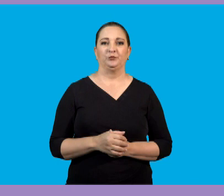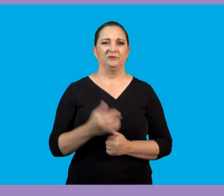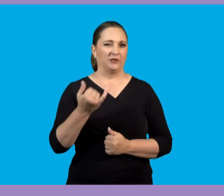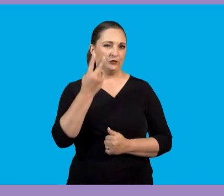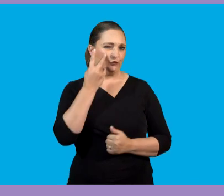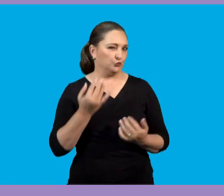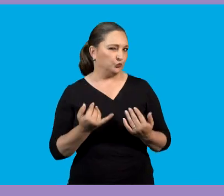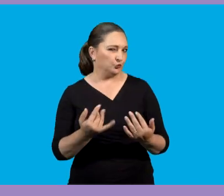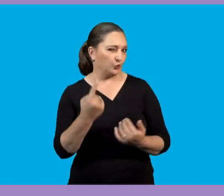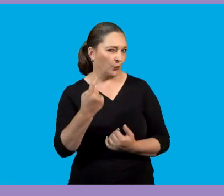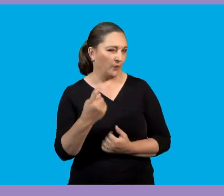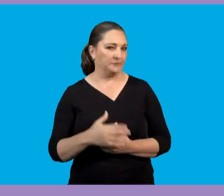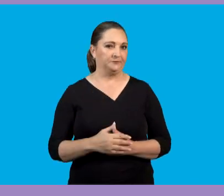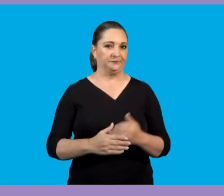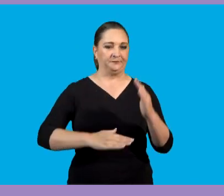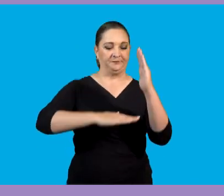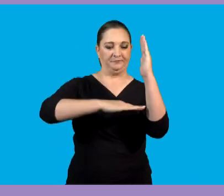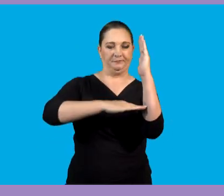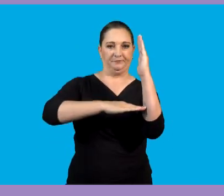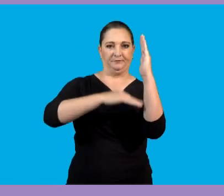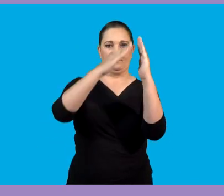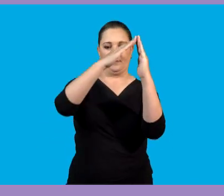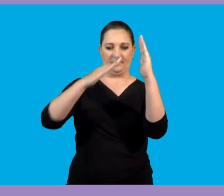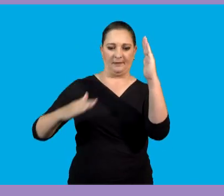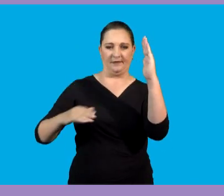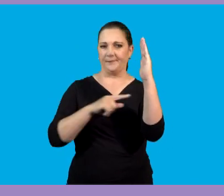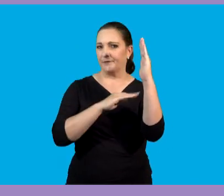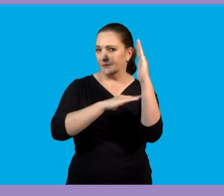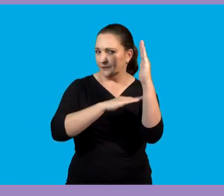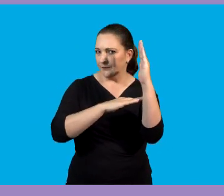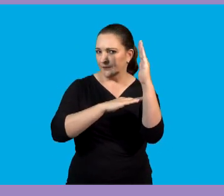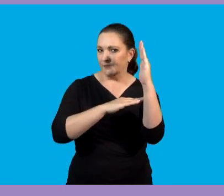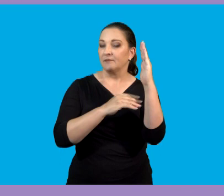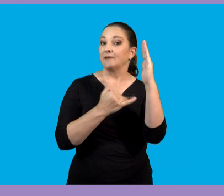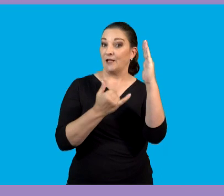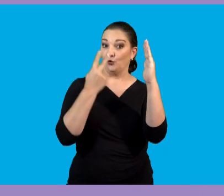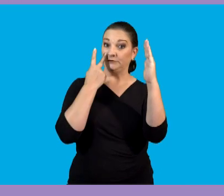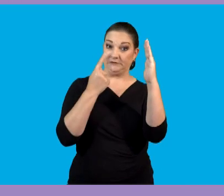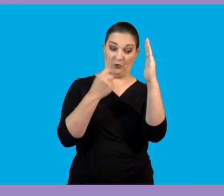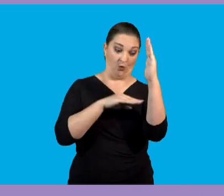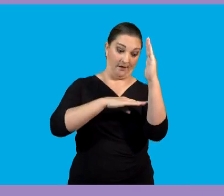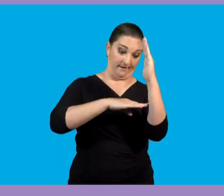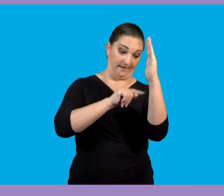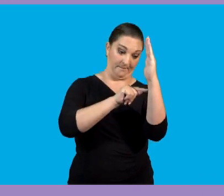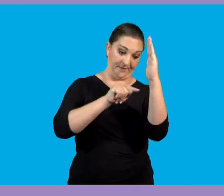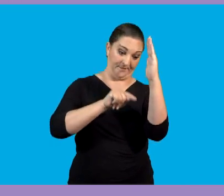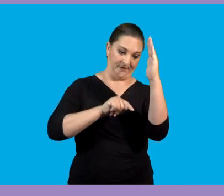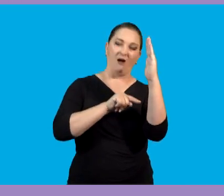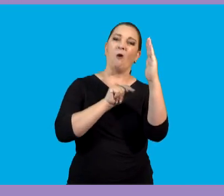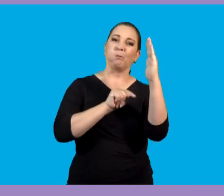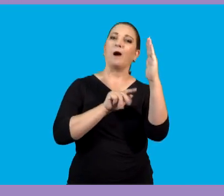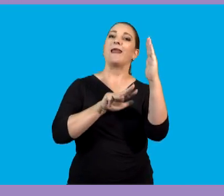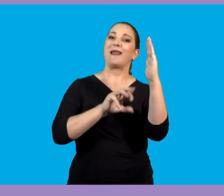green triangle here. Now, this green triangle here, we have been shown has one of its angles as a